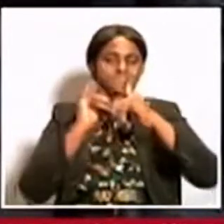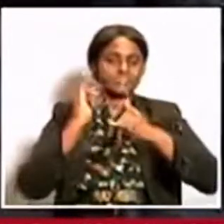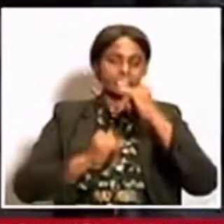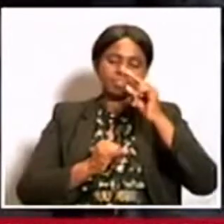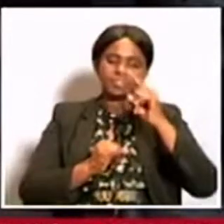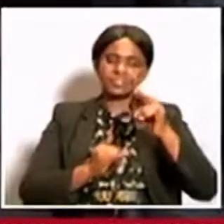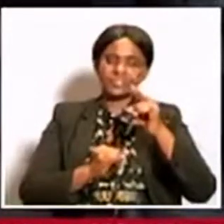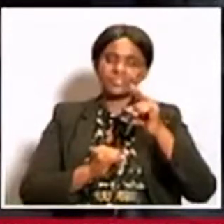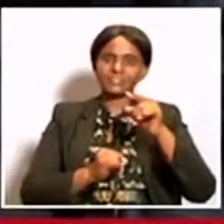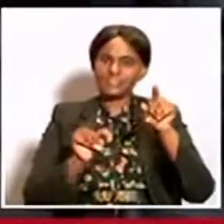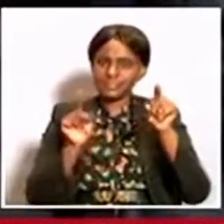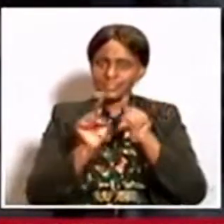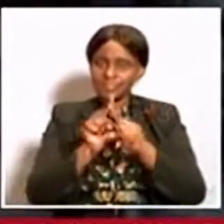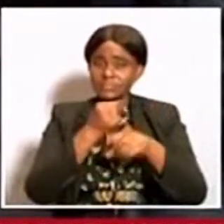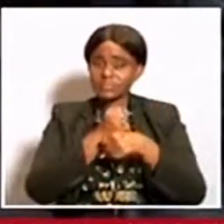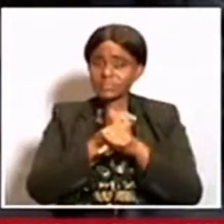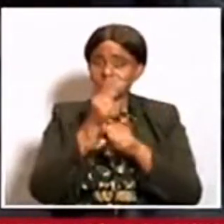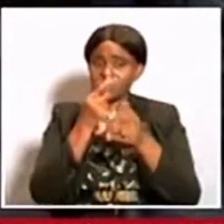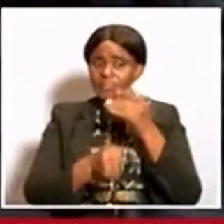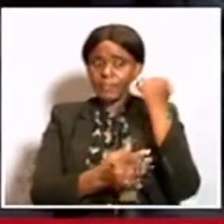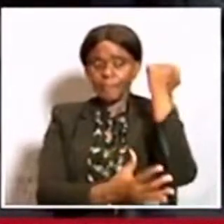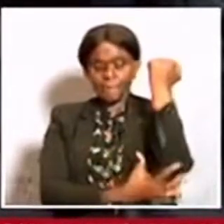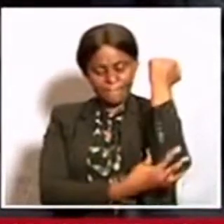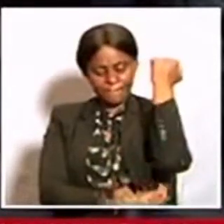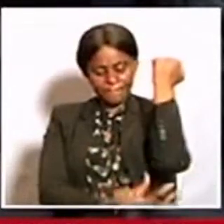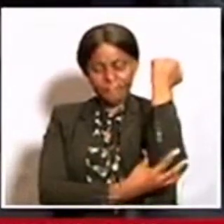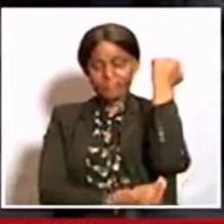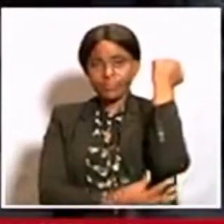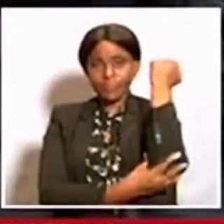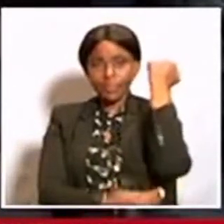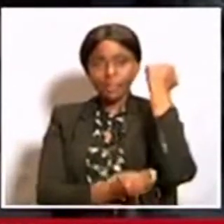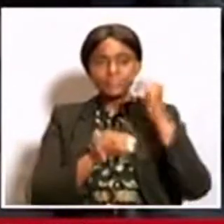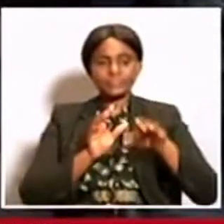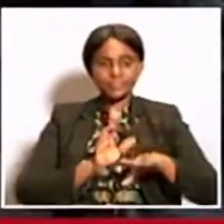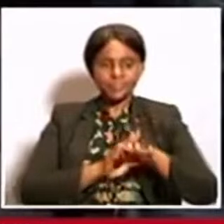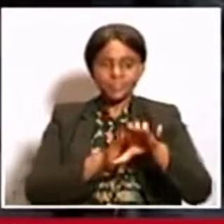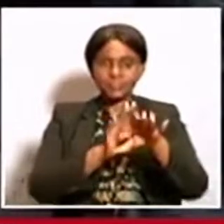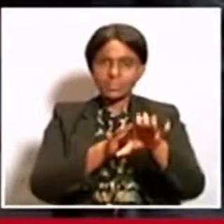This was caused by poor tracking.